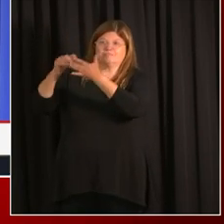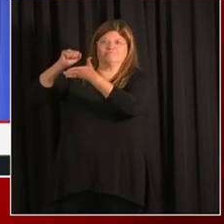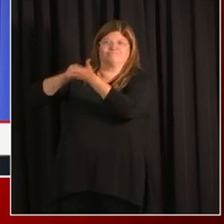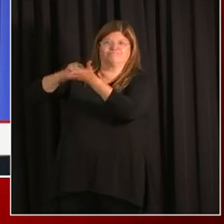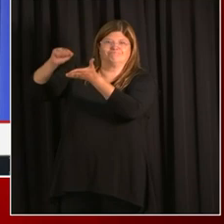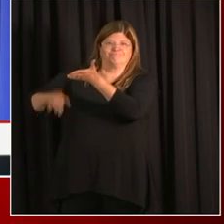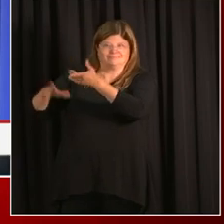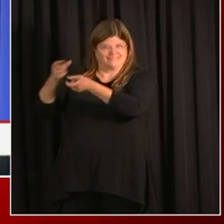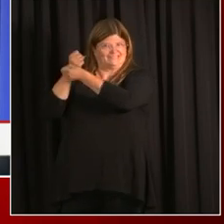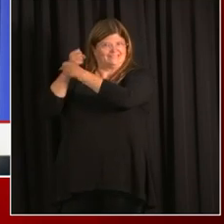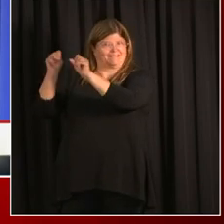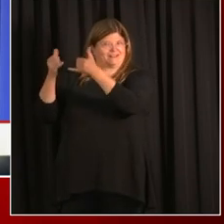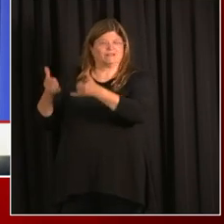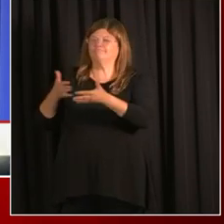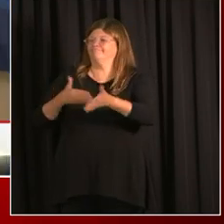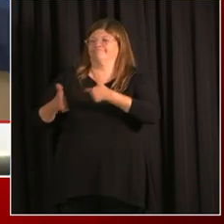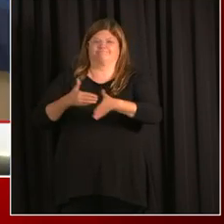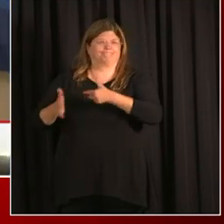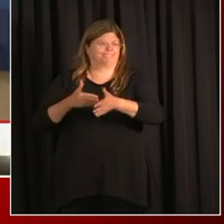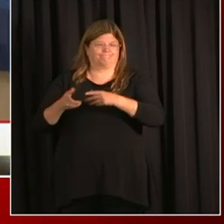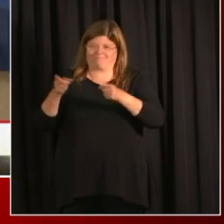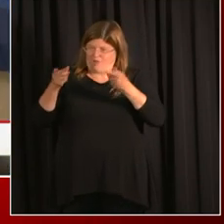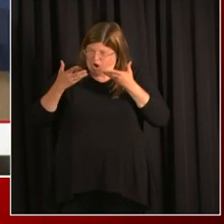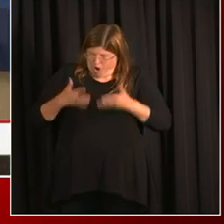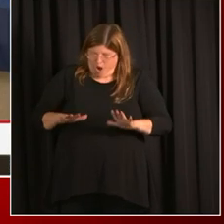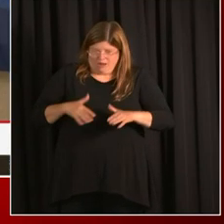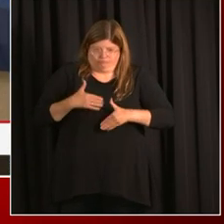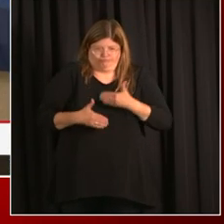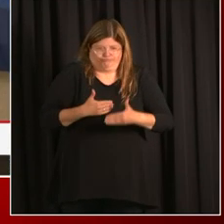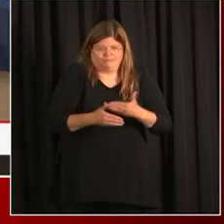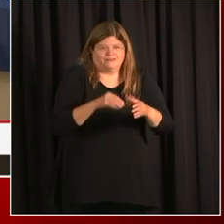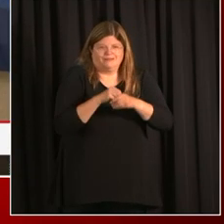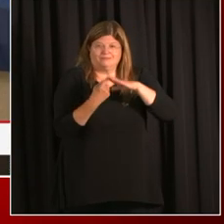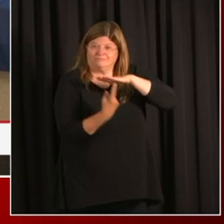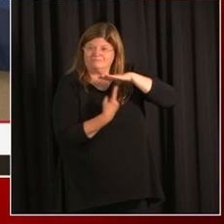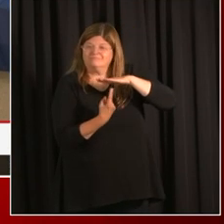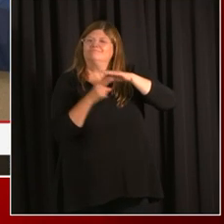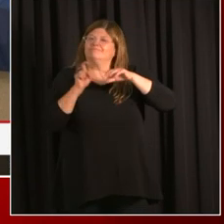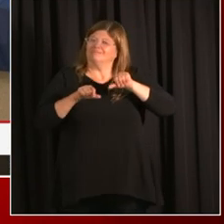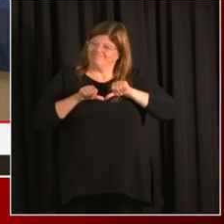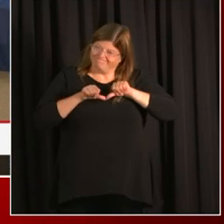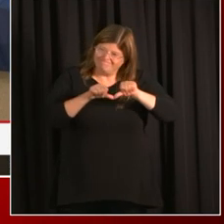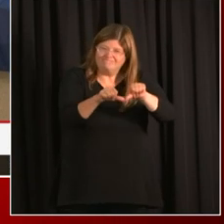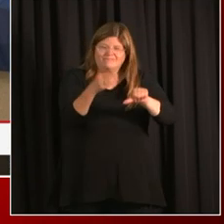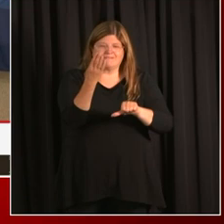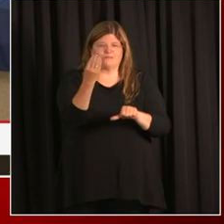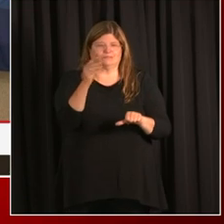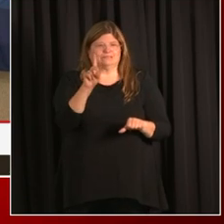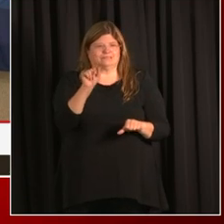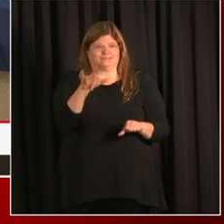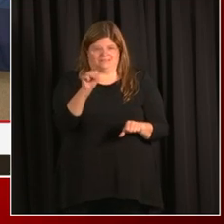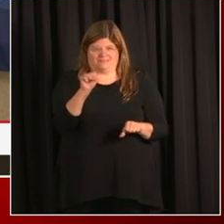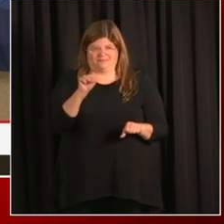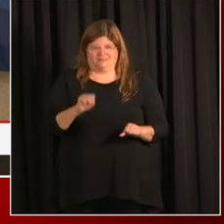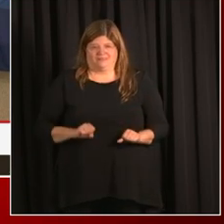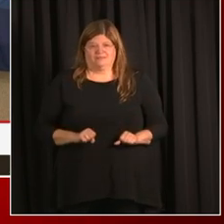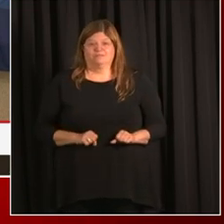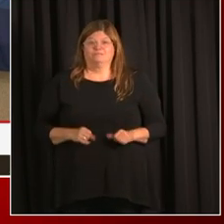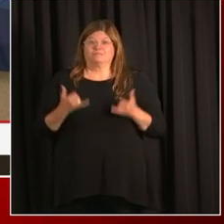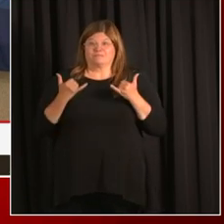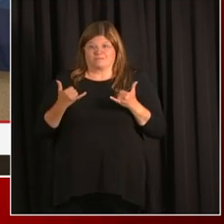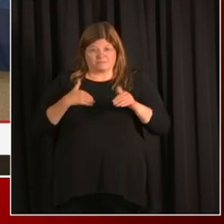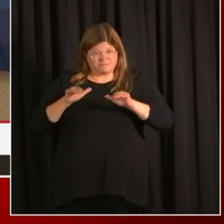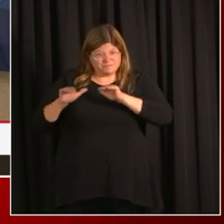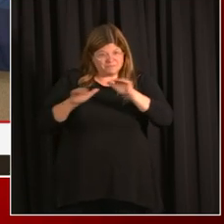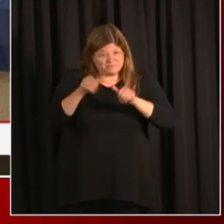we will remind everyone as we wait for some questions to come in, you can press 0 now to be entered into